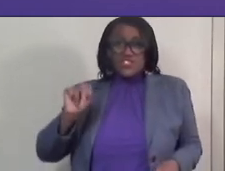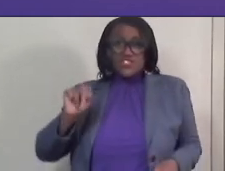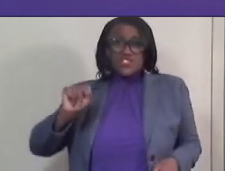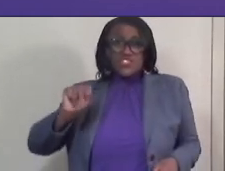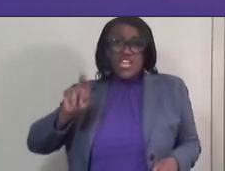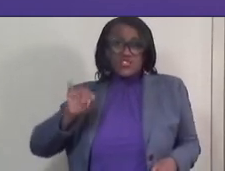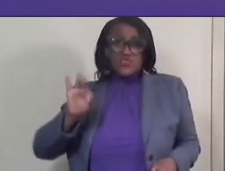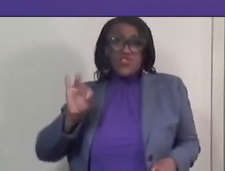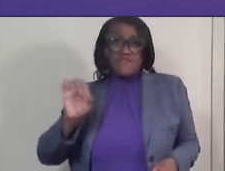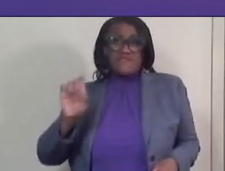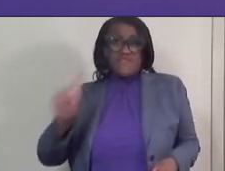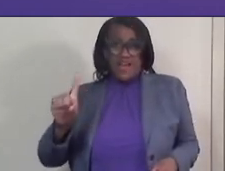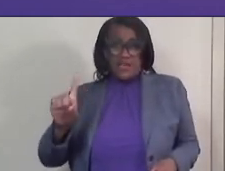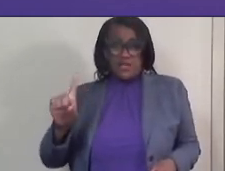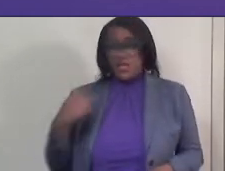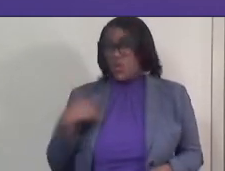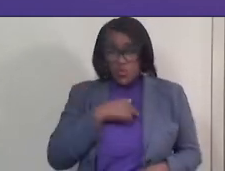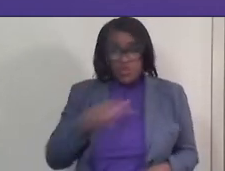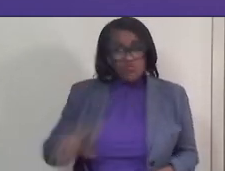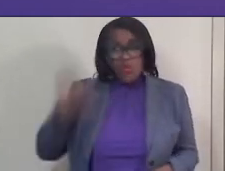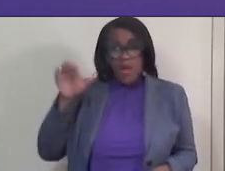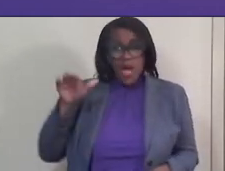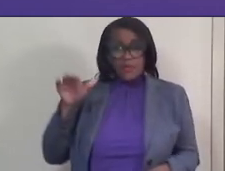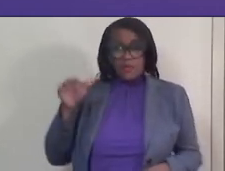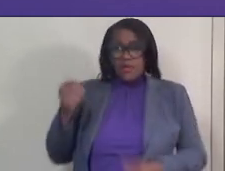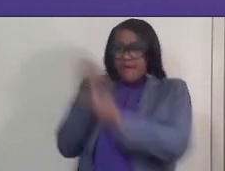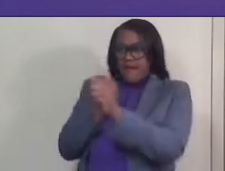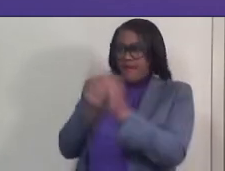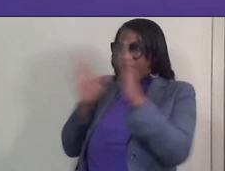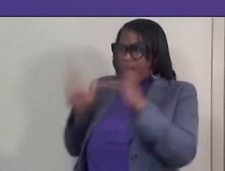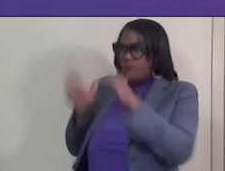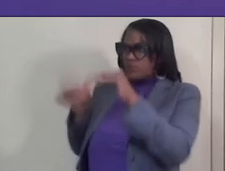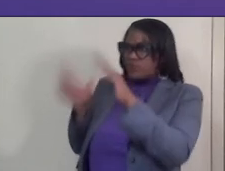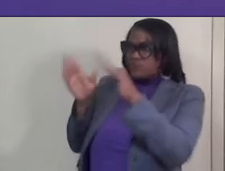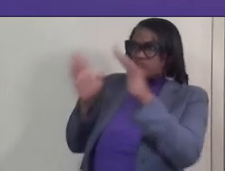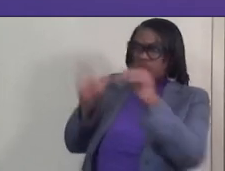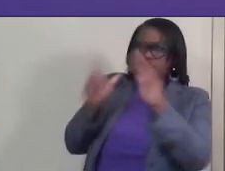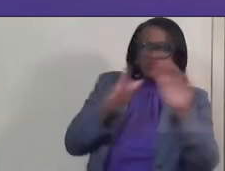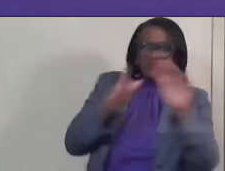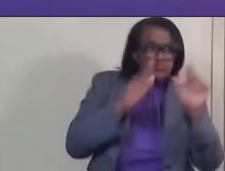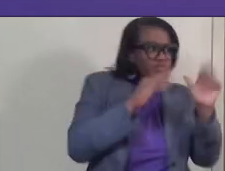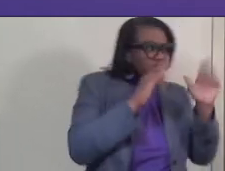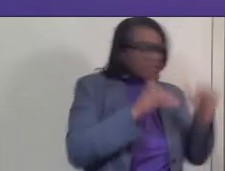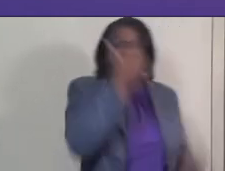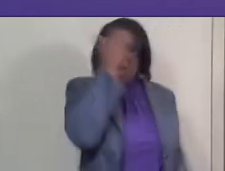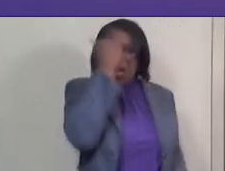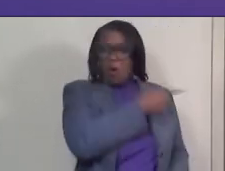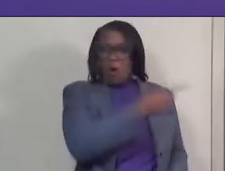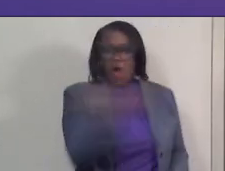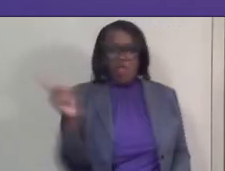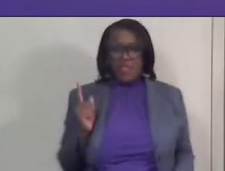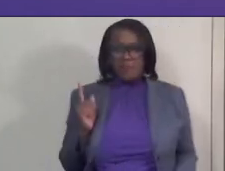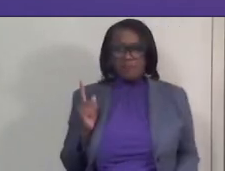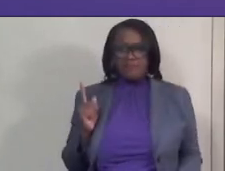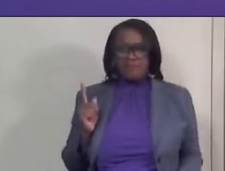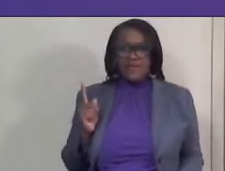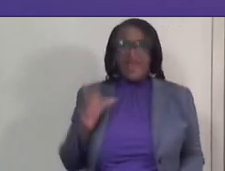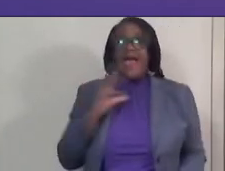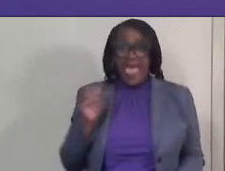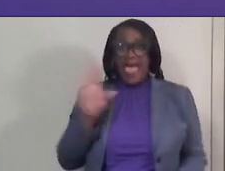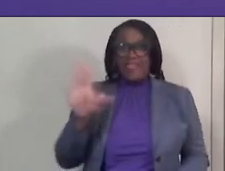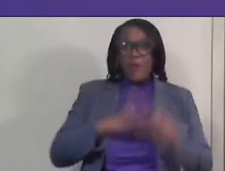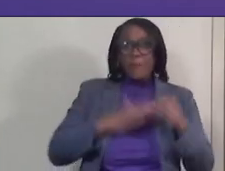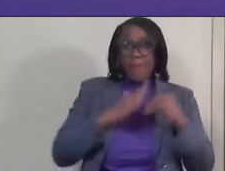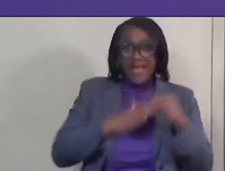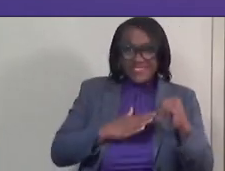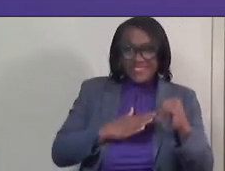like there's three blocks and every single street, you knew every single human being and their pets that lived in that house.